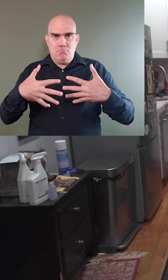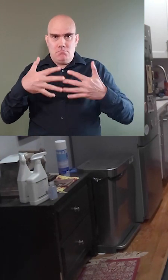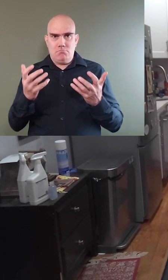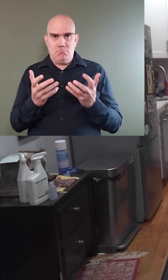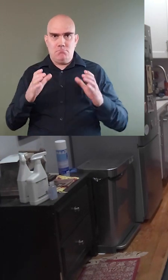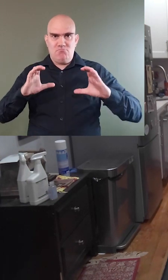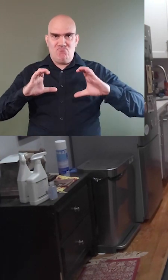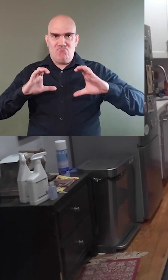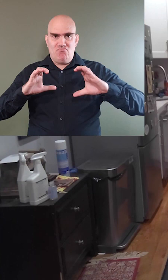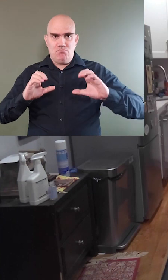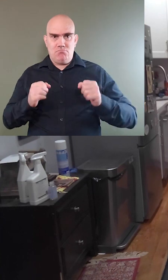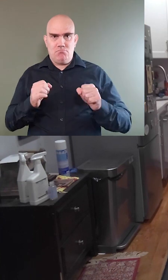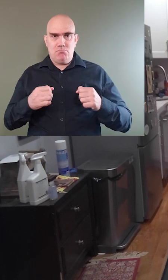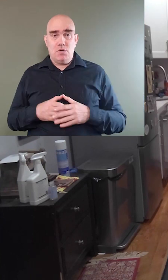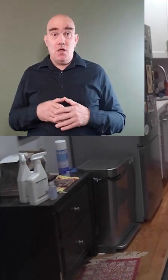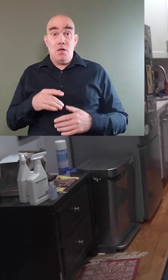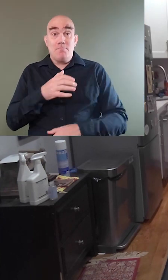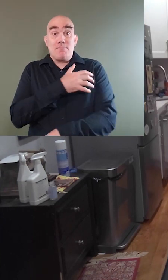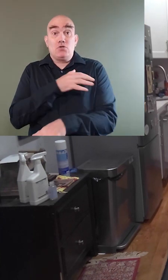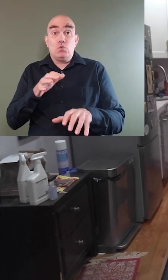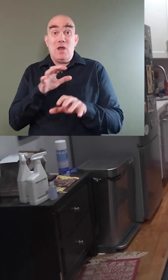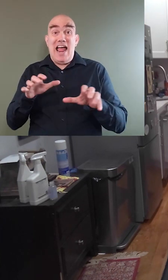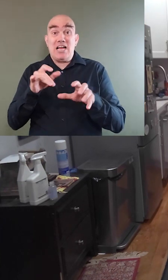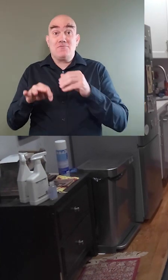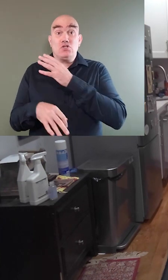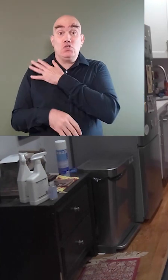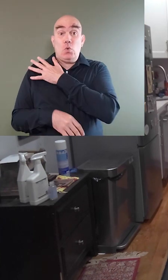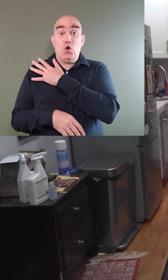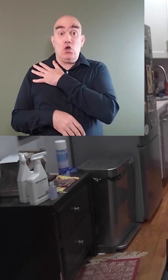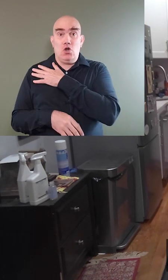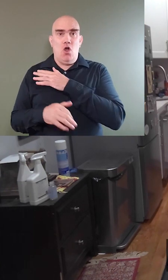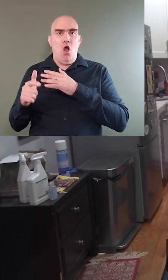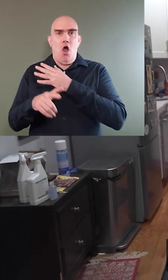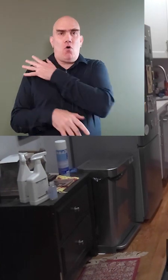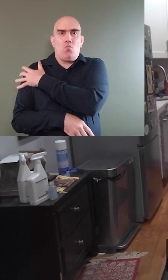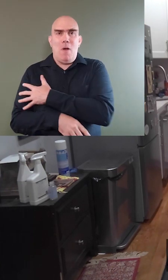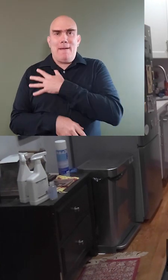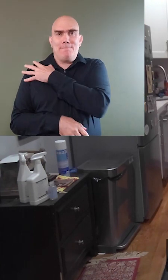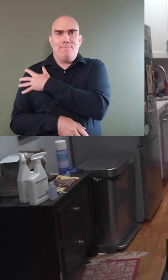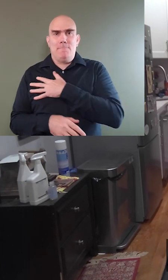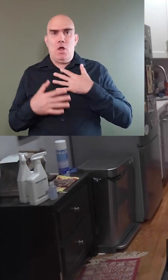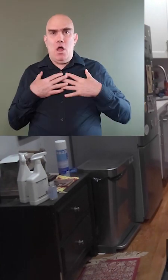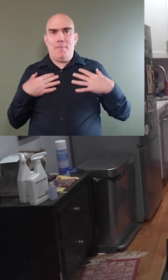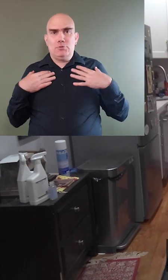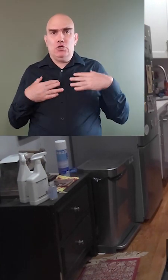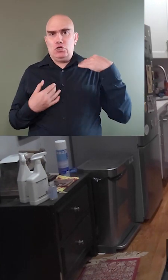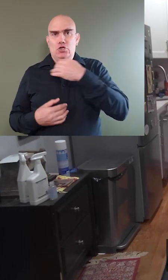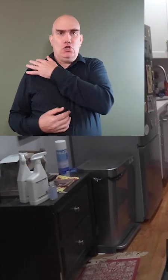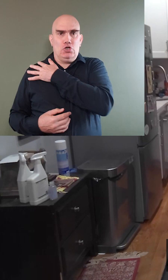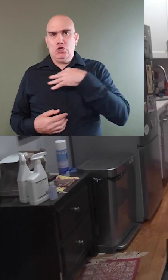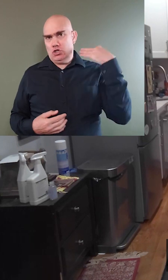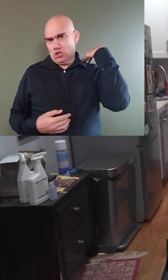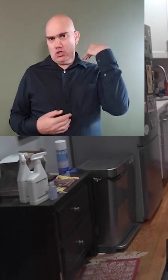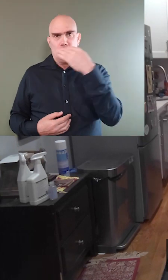pelvis. The muscles doing the actions of the shoulder are all wrapped around the